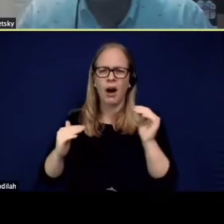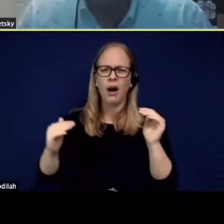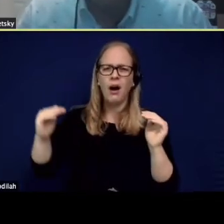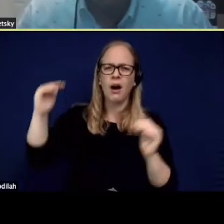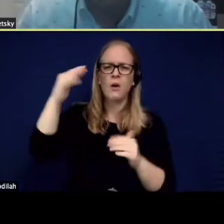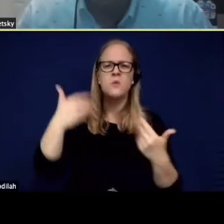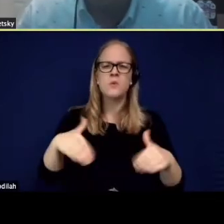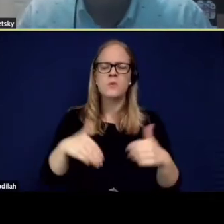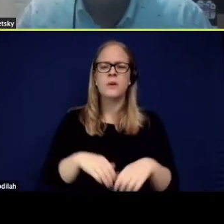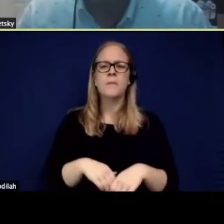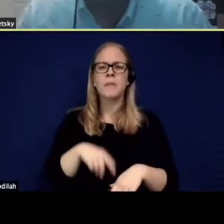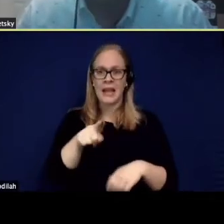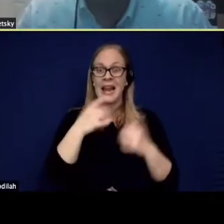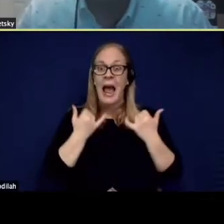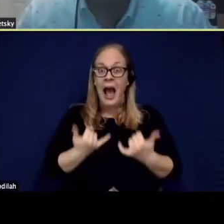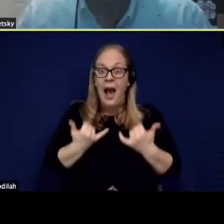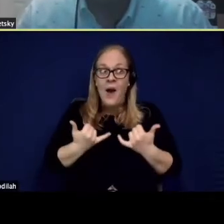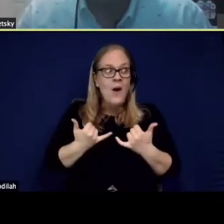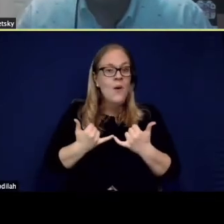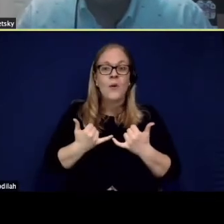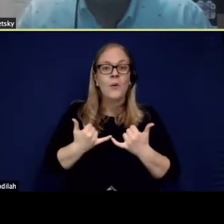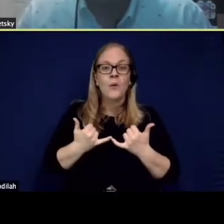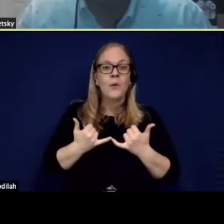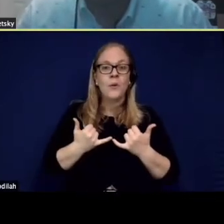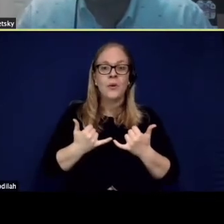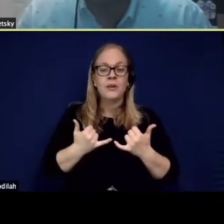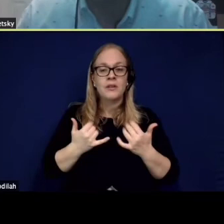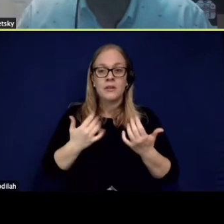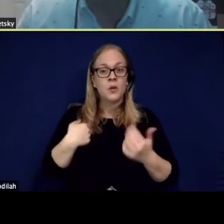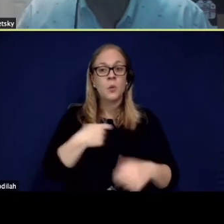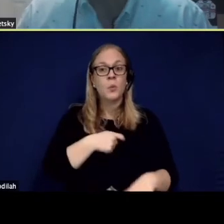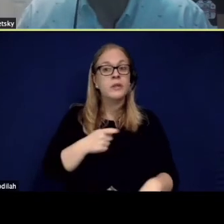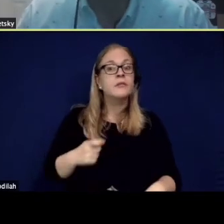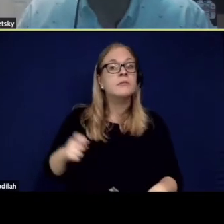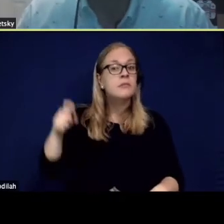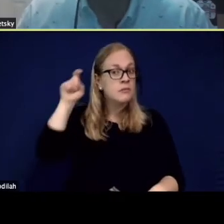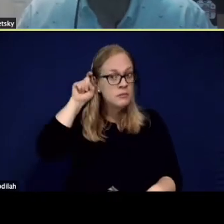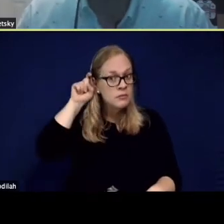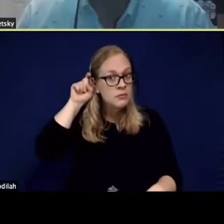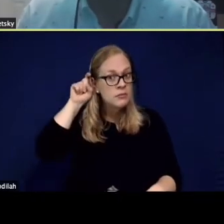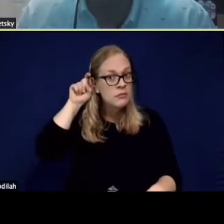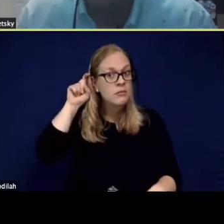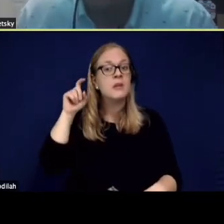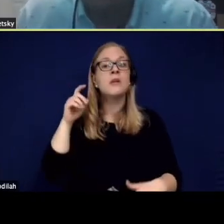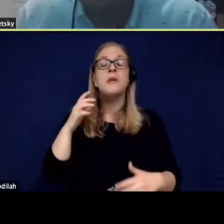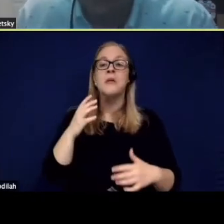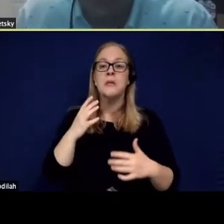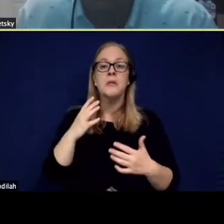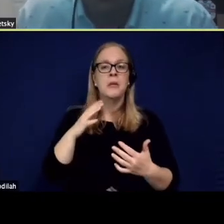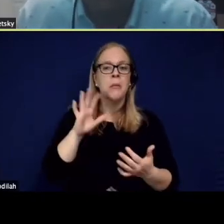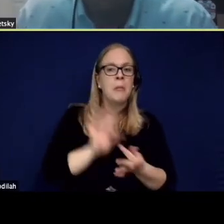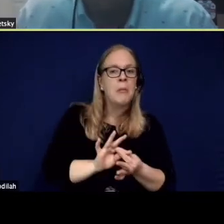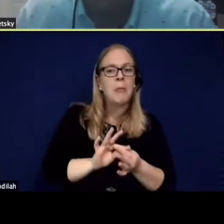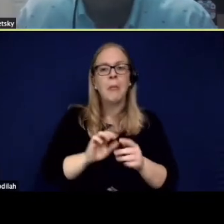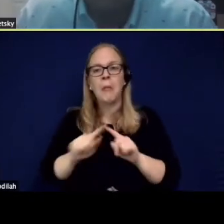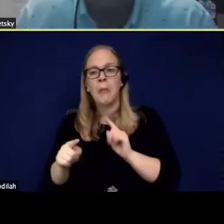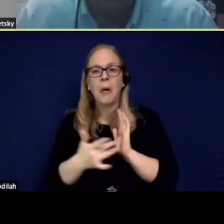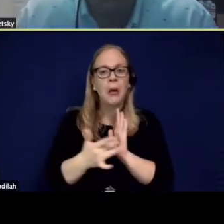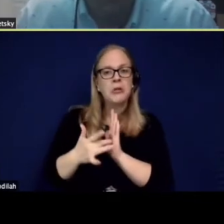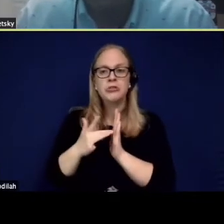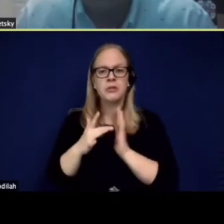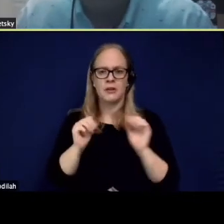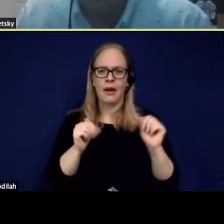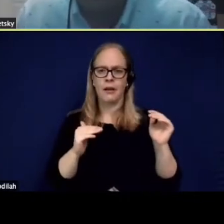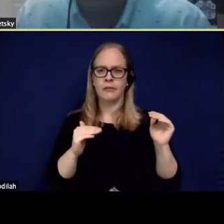age where wearing our devices allows us to do things that other people without hearing aid can't do.